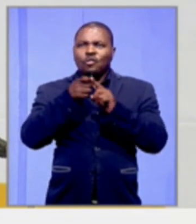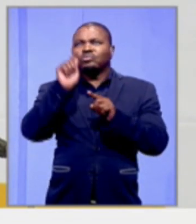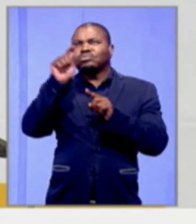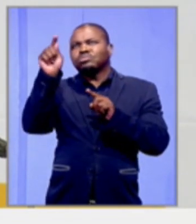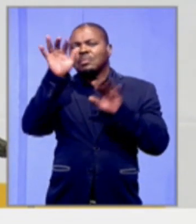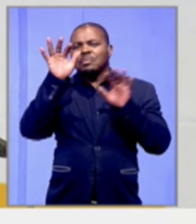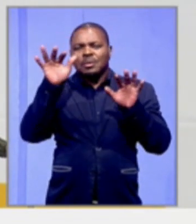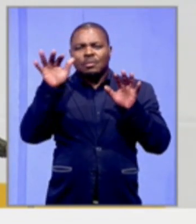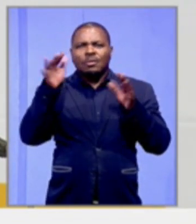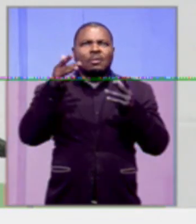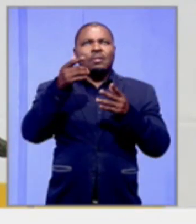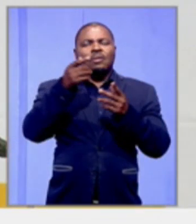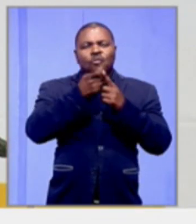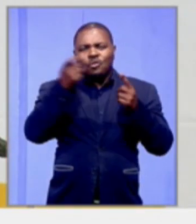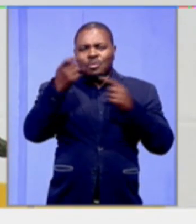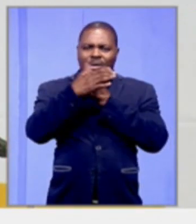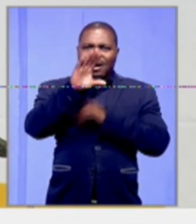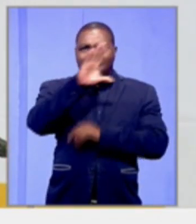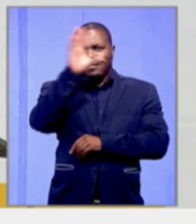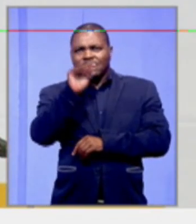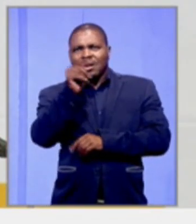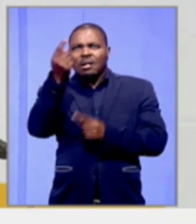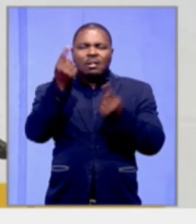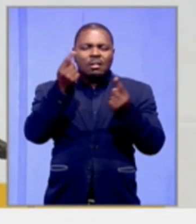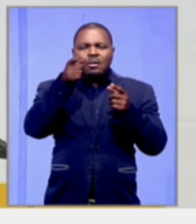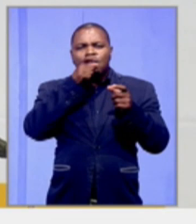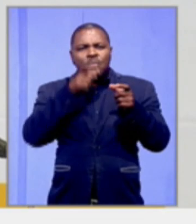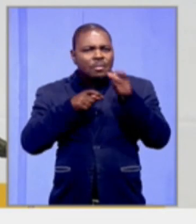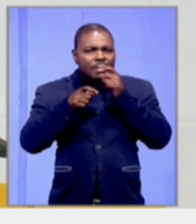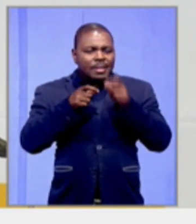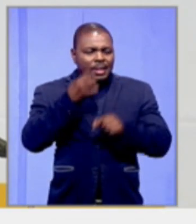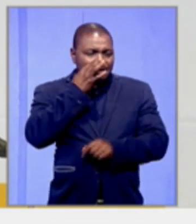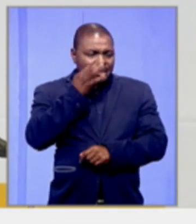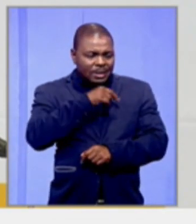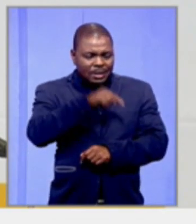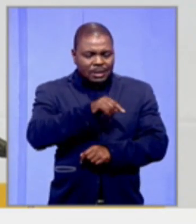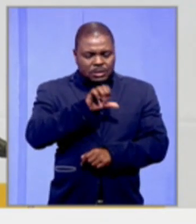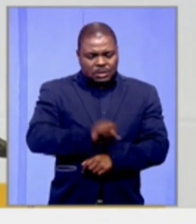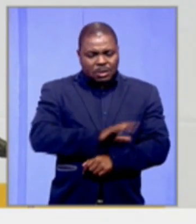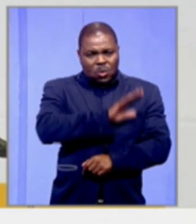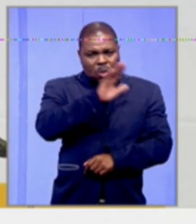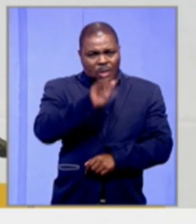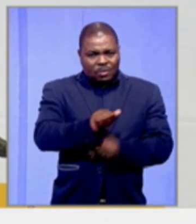other people on the continent, that this is not a South Africa